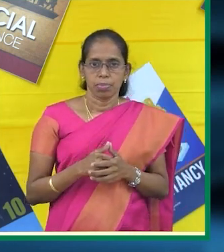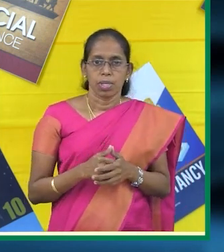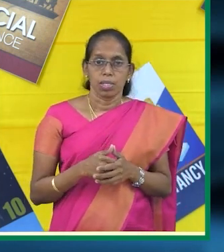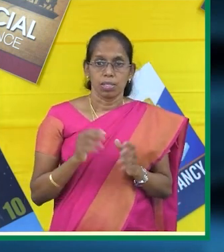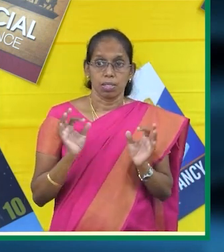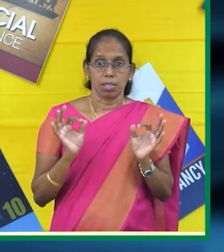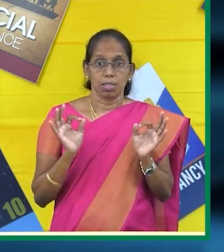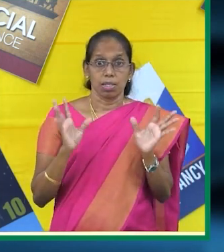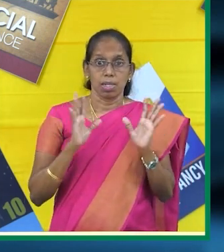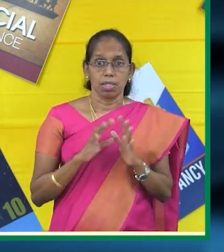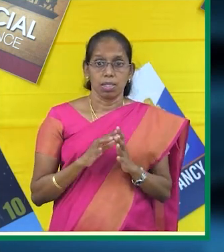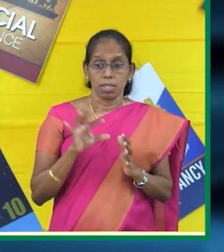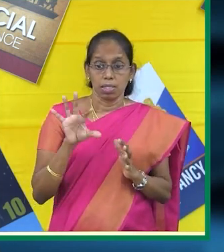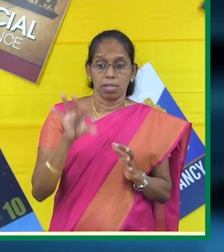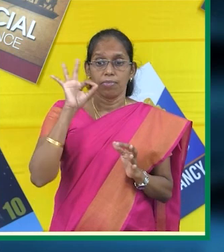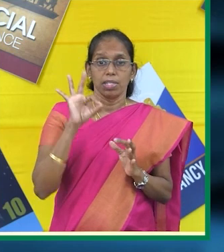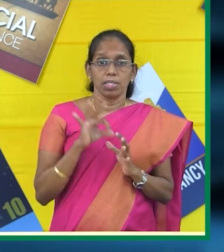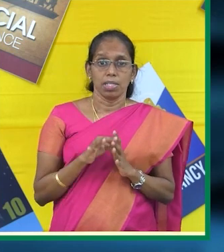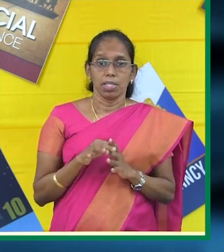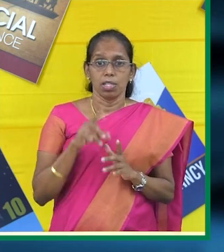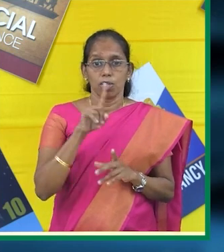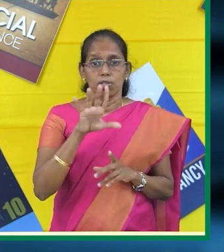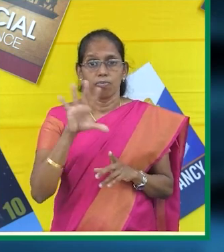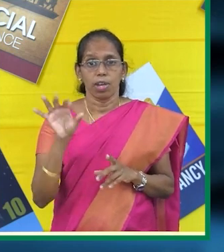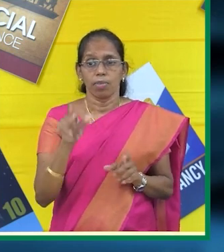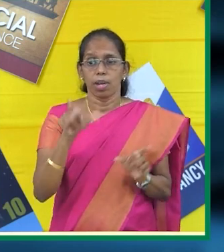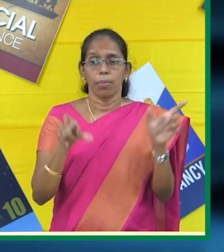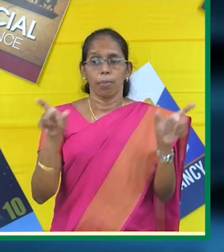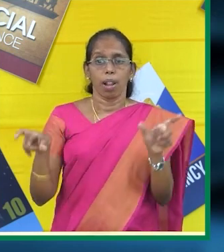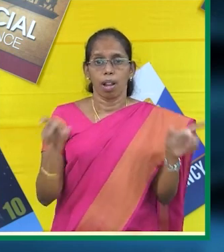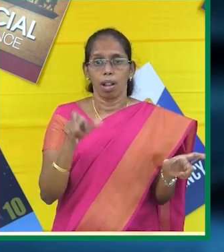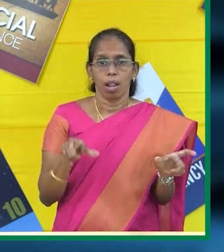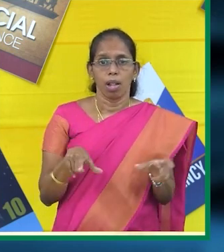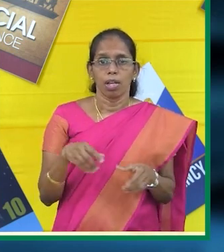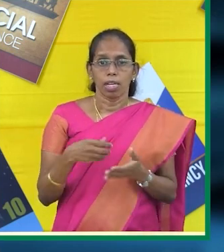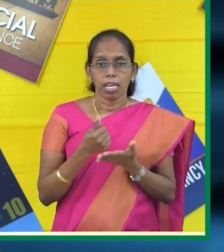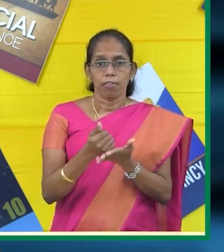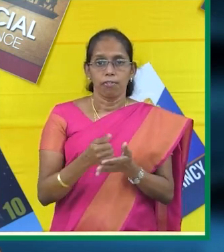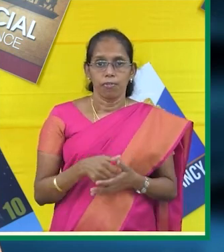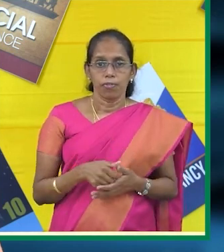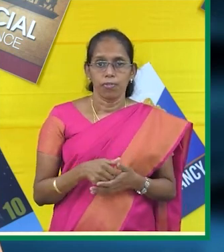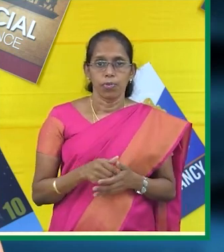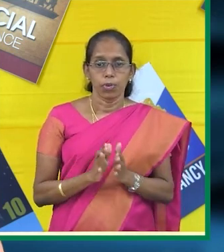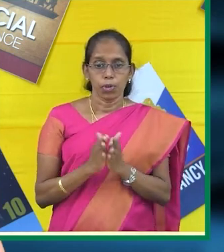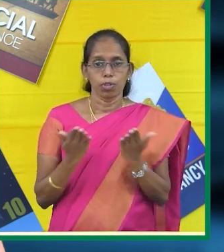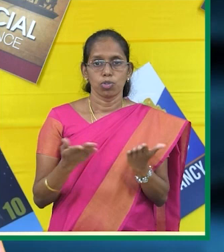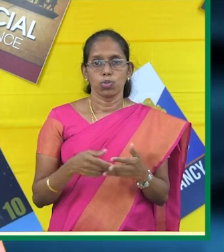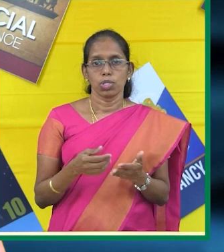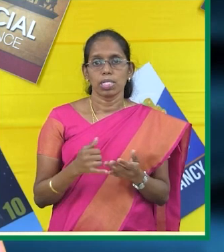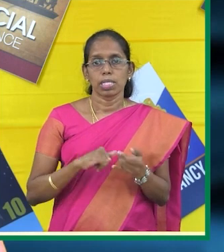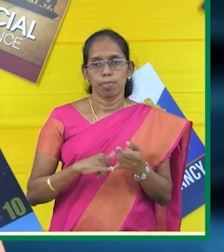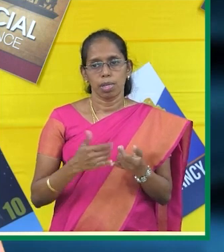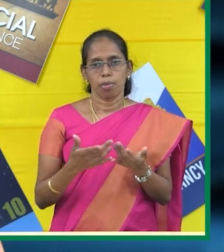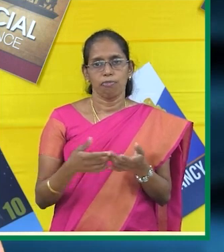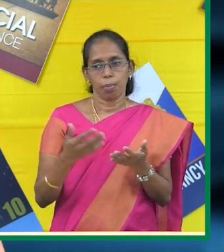great invention that 1,500 people give news to the subscribers